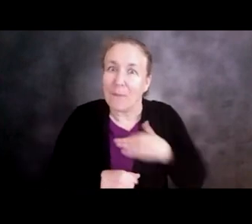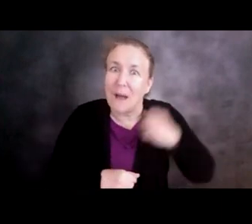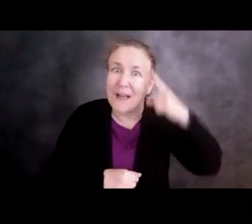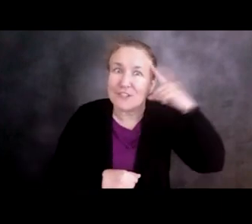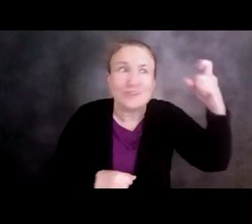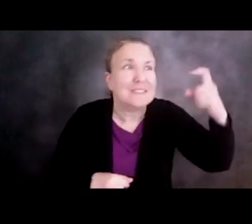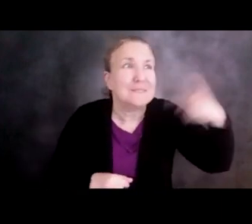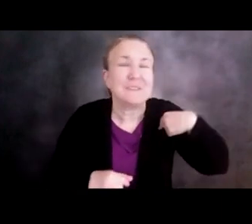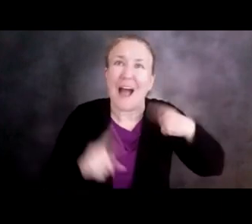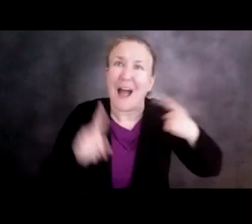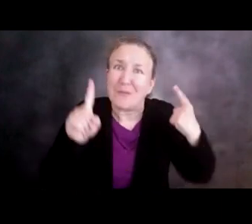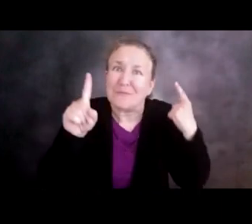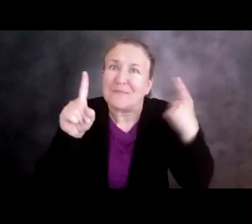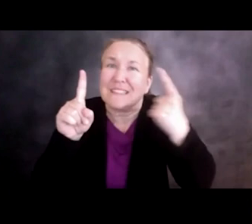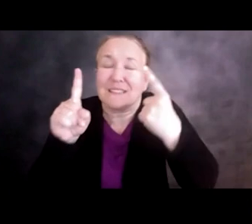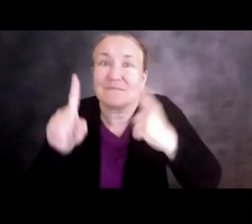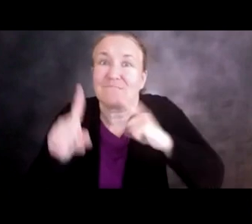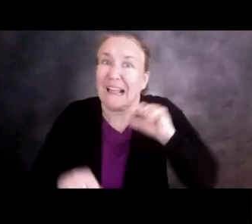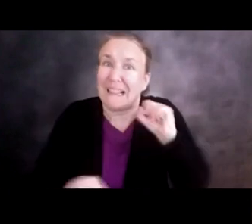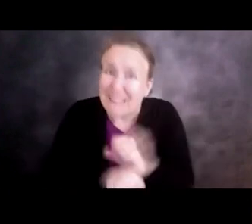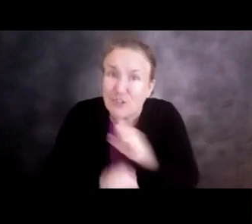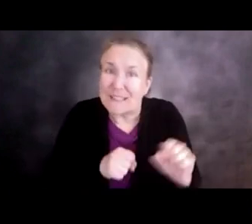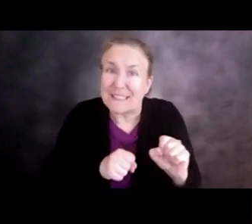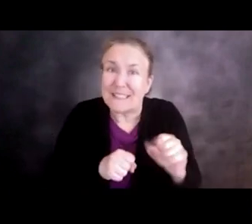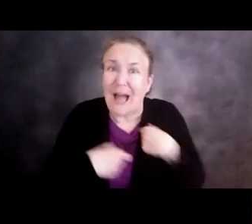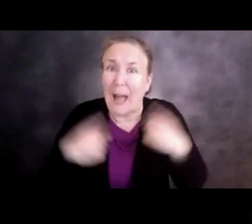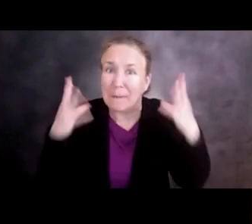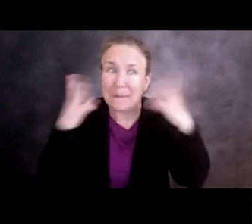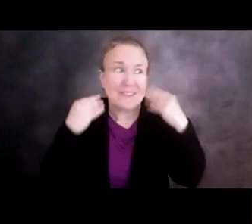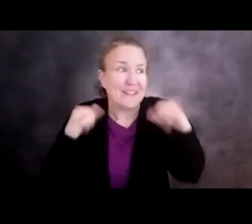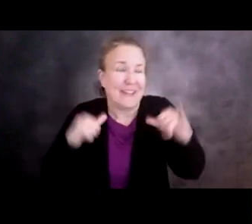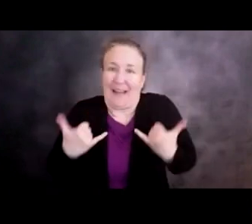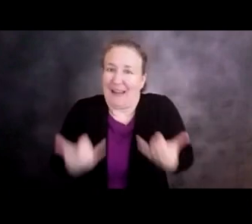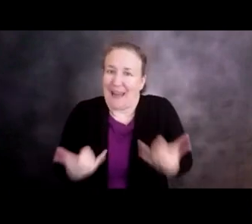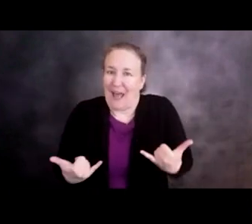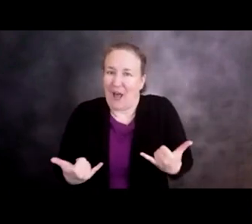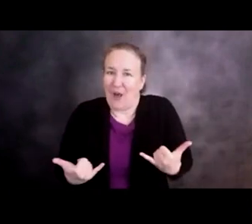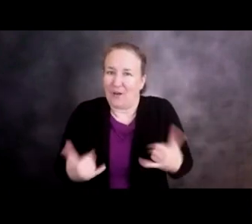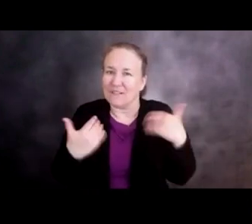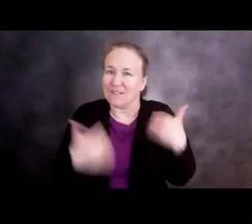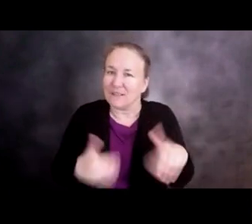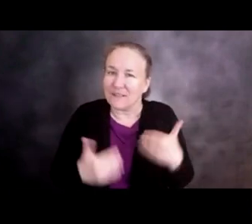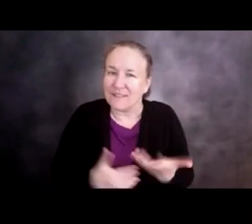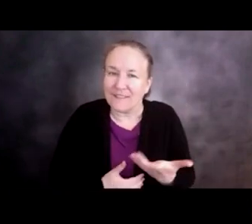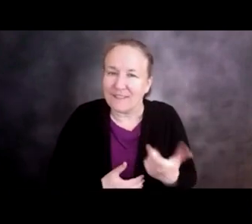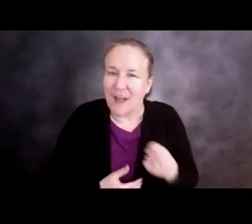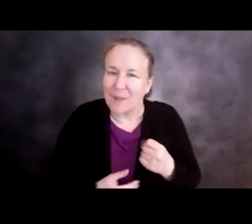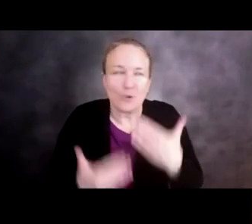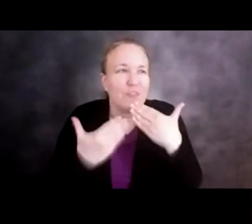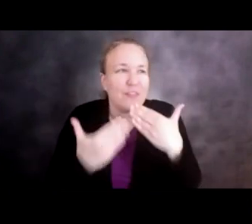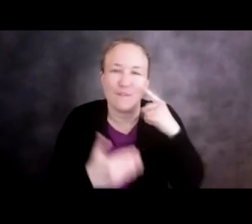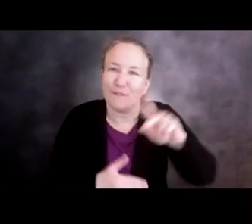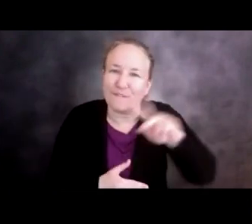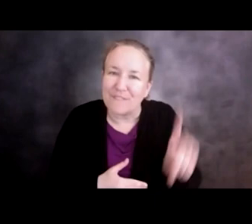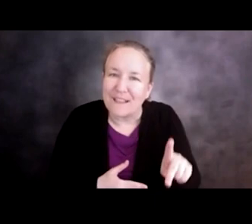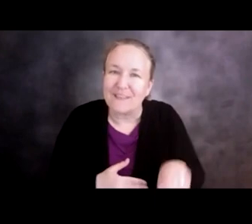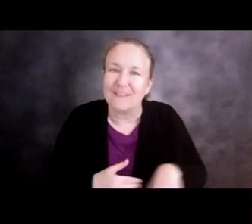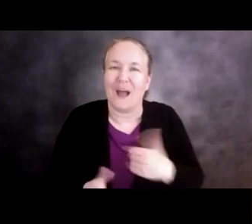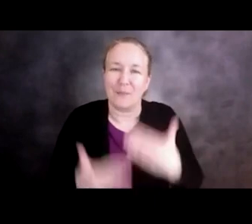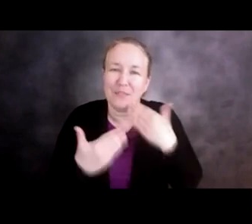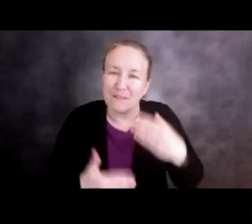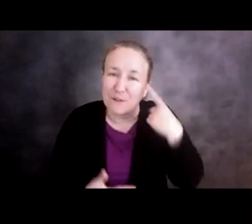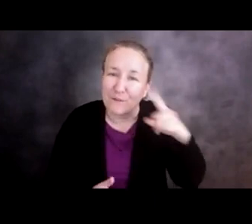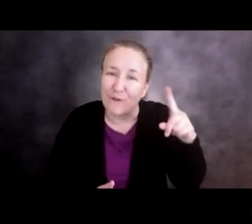and I'm in it. I'm living it right now. You know, I'm so thankful for Philly. I'm so thankful for